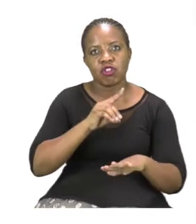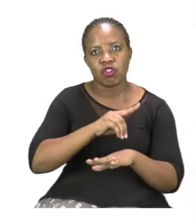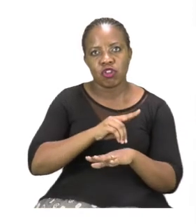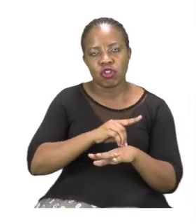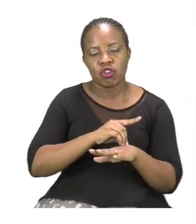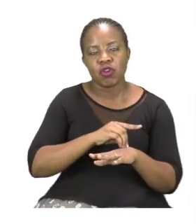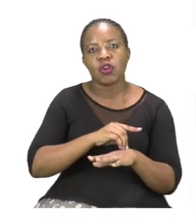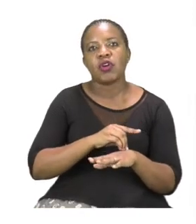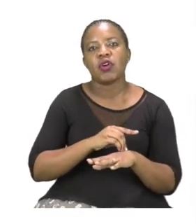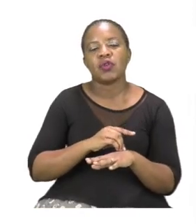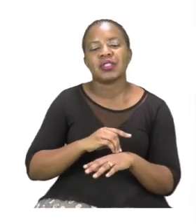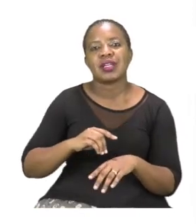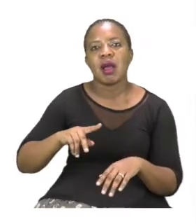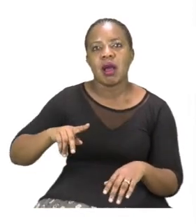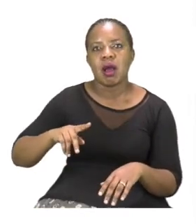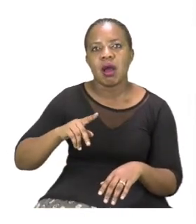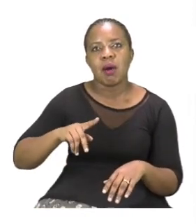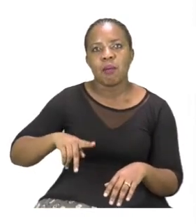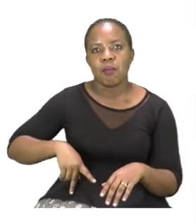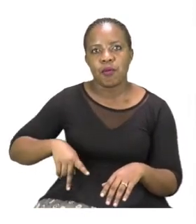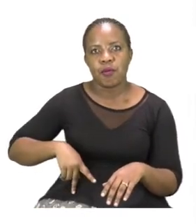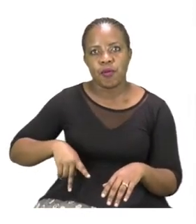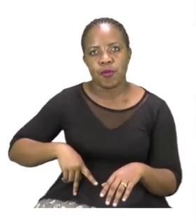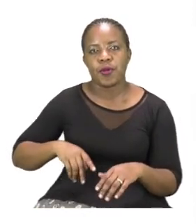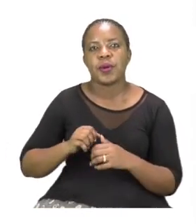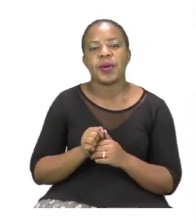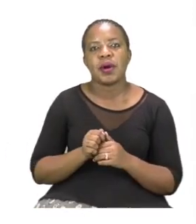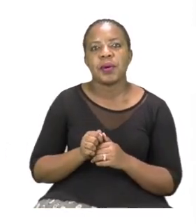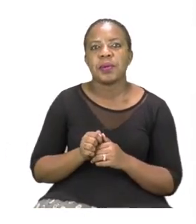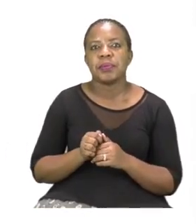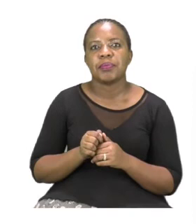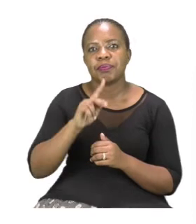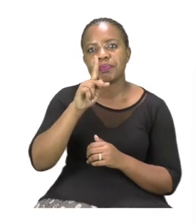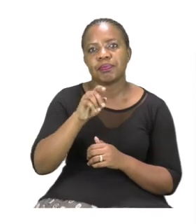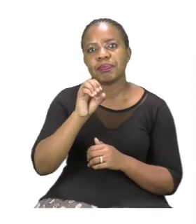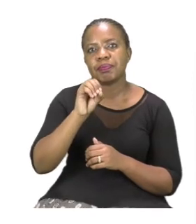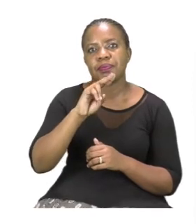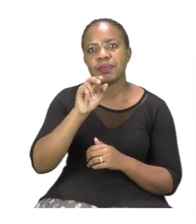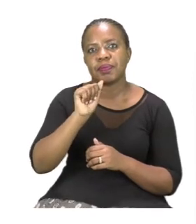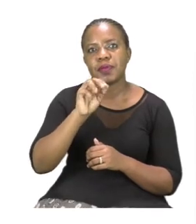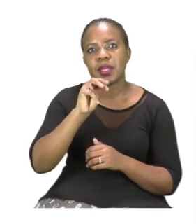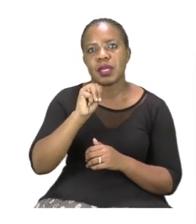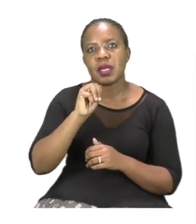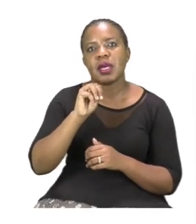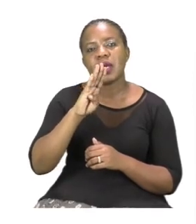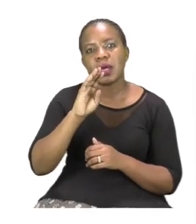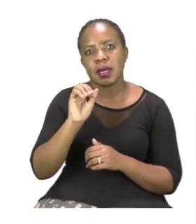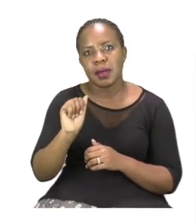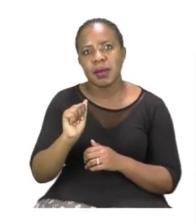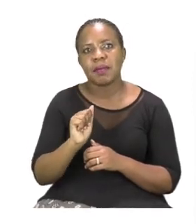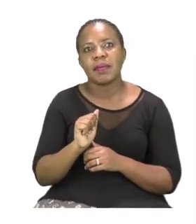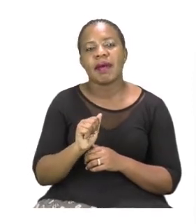Now your job is to find the possessive pronoun and to circle it and then